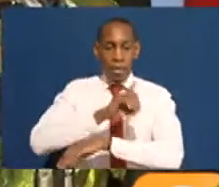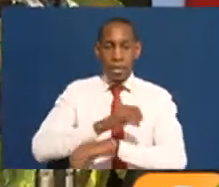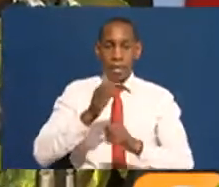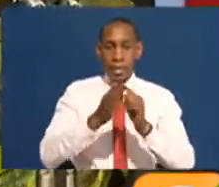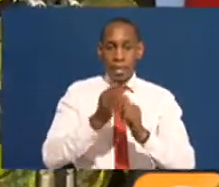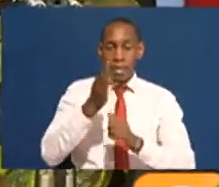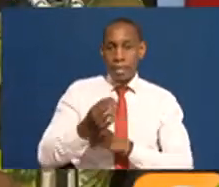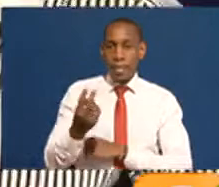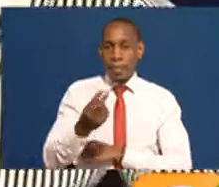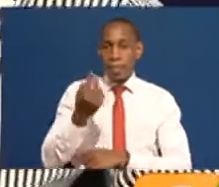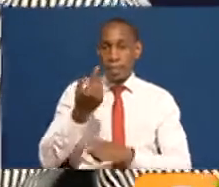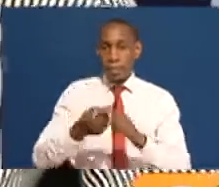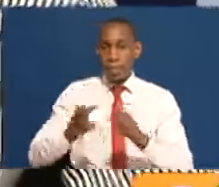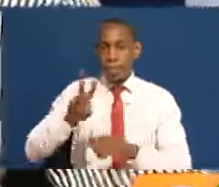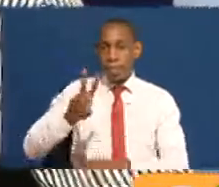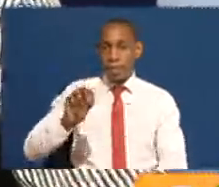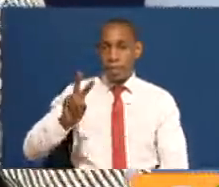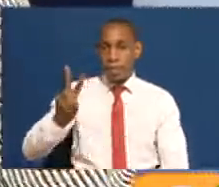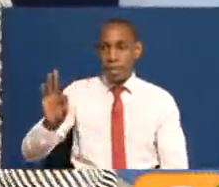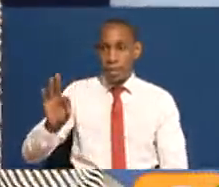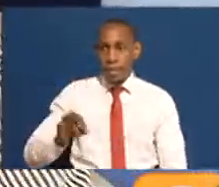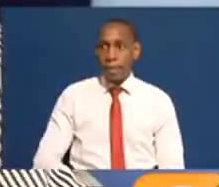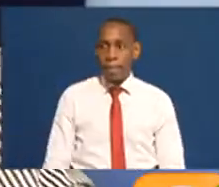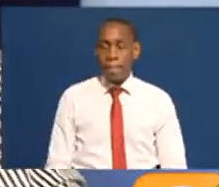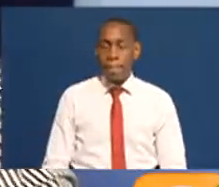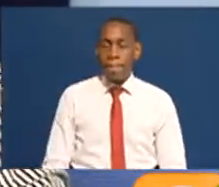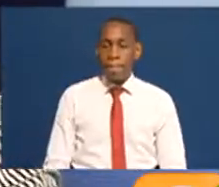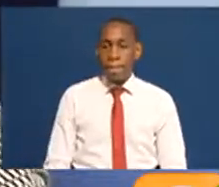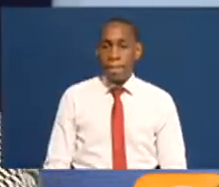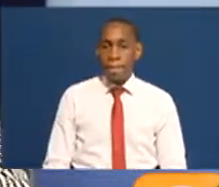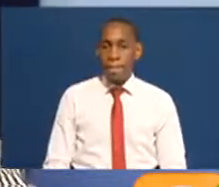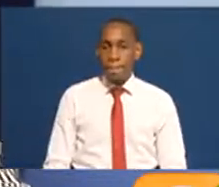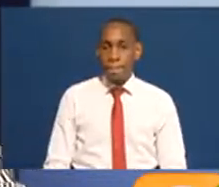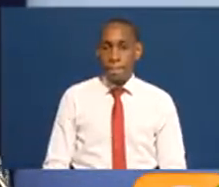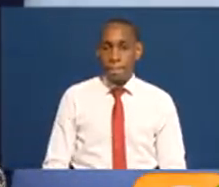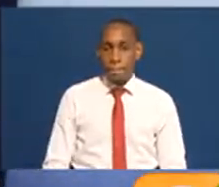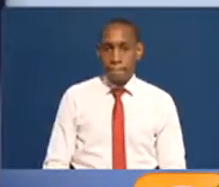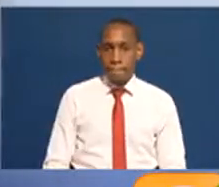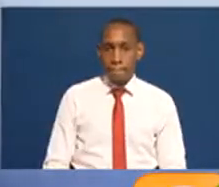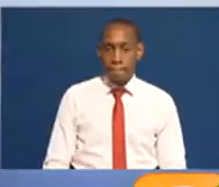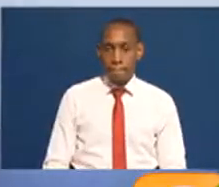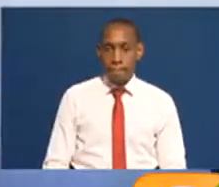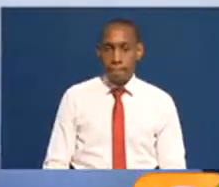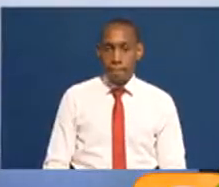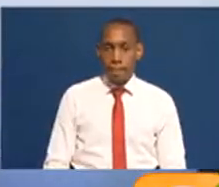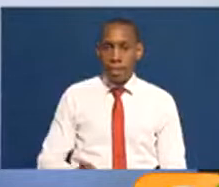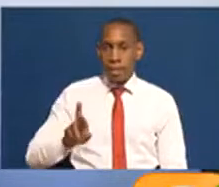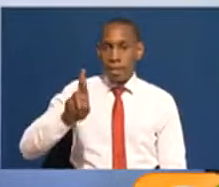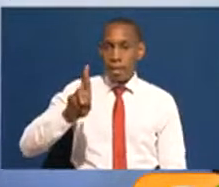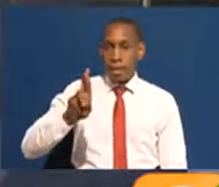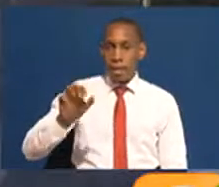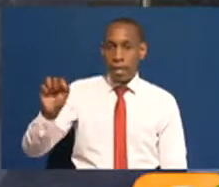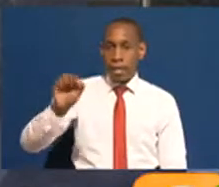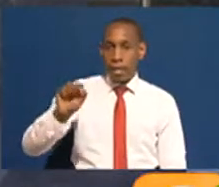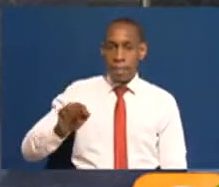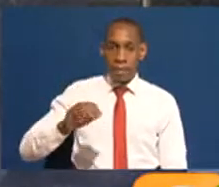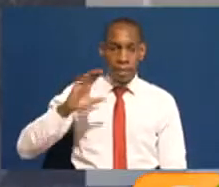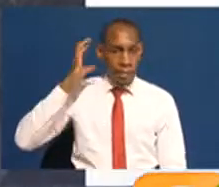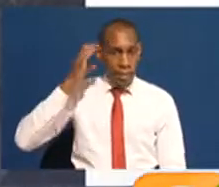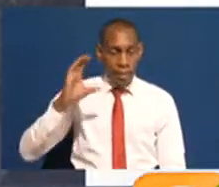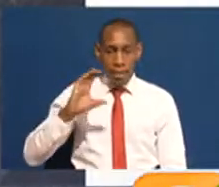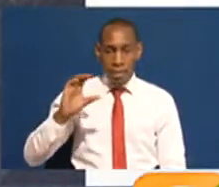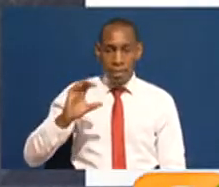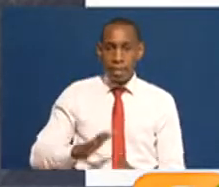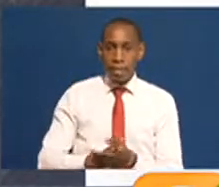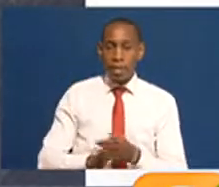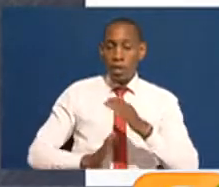February 2023, mmoja wazee ambaye pia ni kiongozi katika jamii kule Narok Mashariki, Royal Media Services Radio Citizen was the